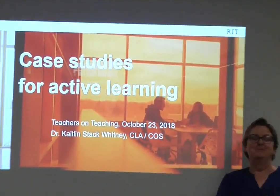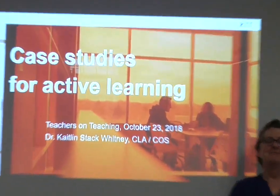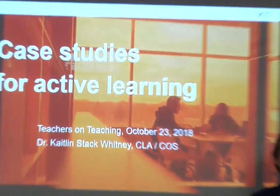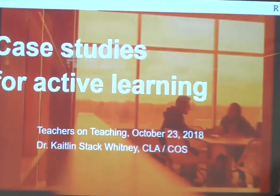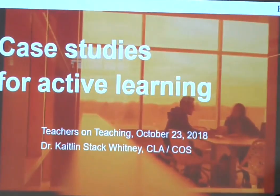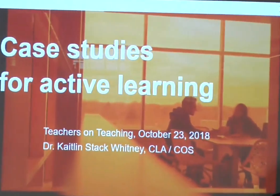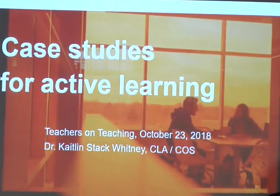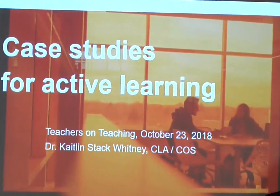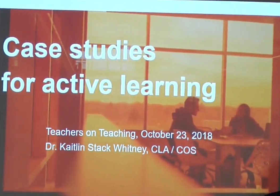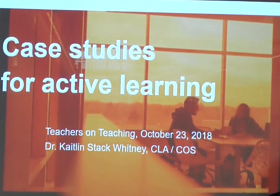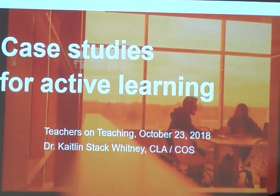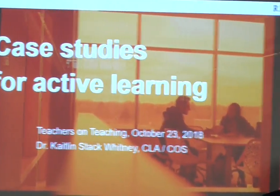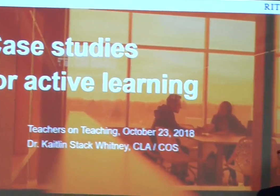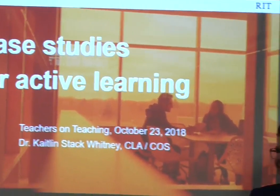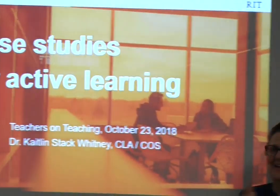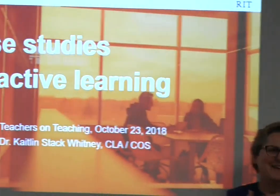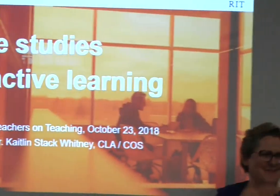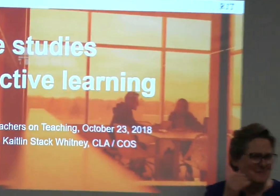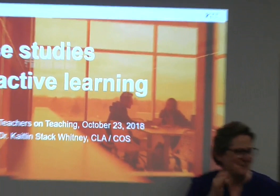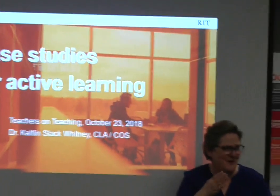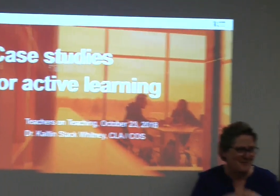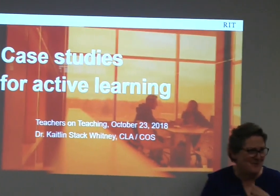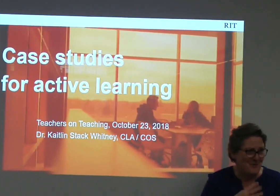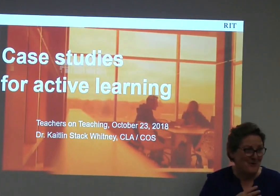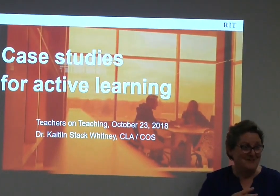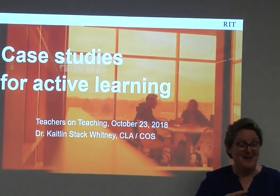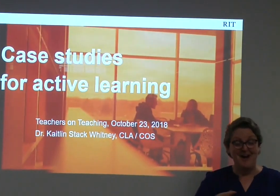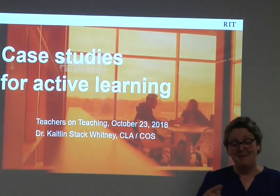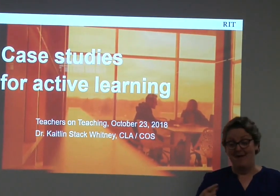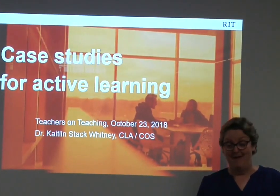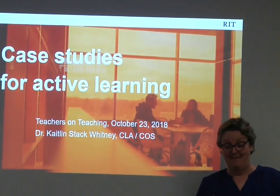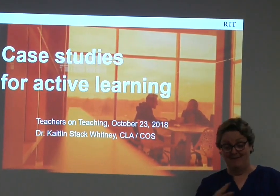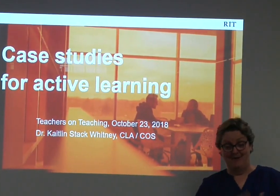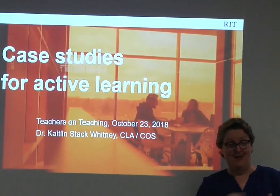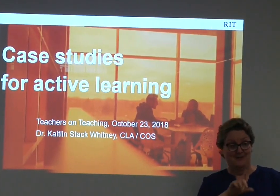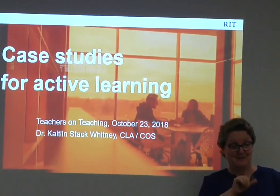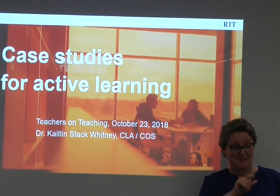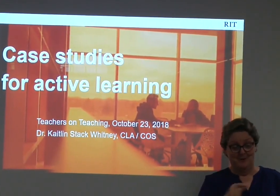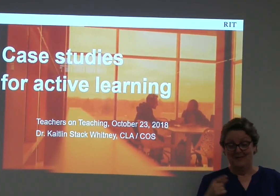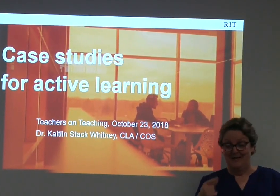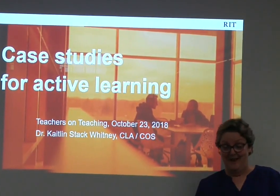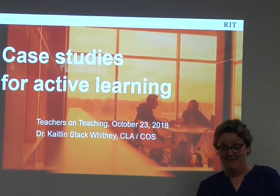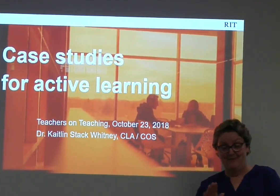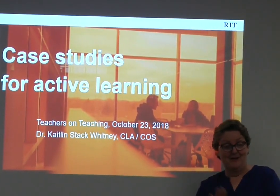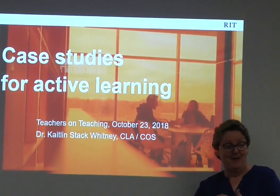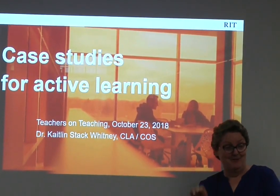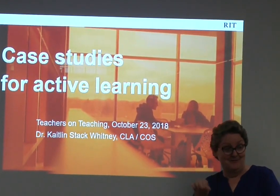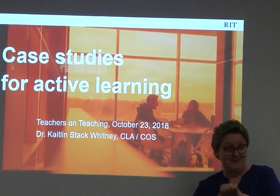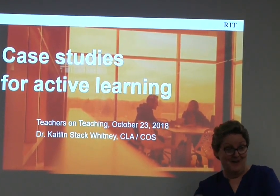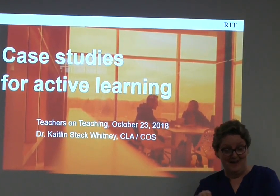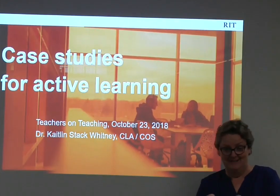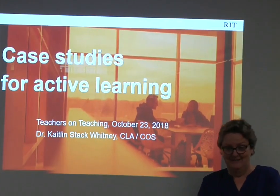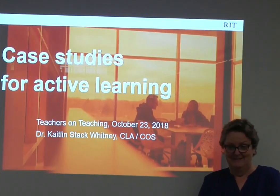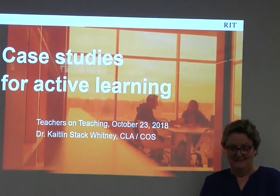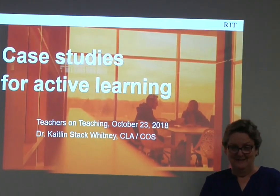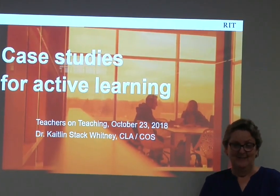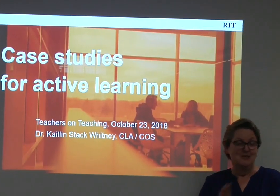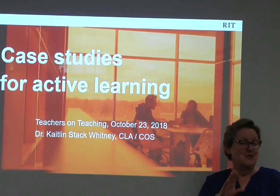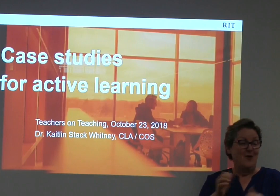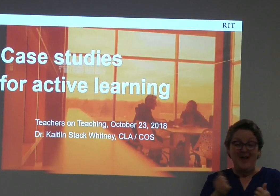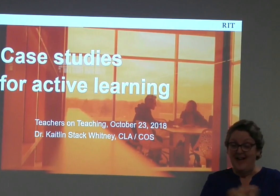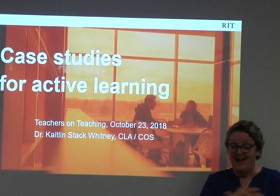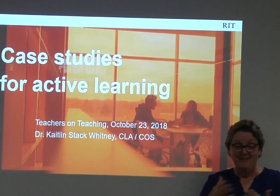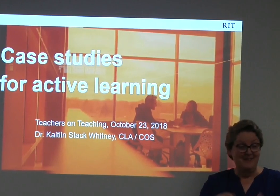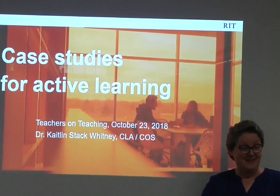briefly, right, so I think I have the best job in the world. So I'm split half in the College of Liberal Arts and half in the College of Science. So all of the things that I work